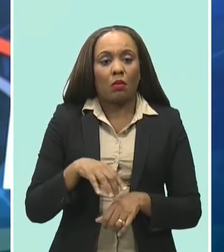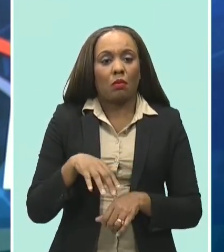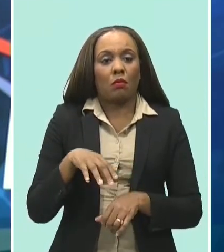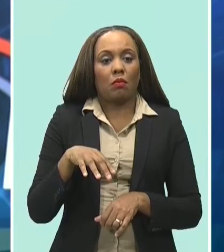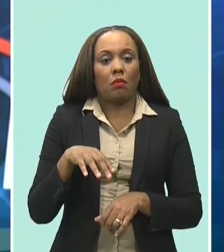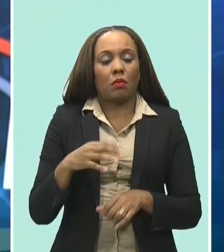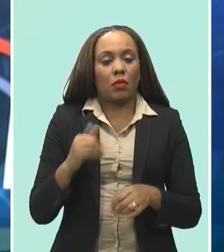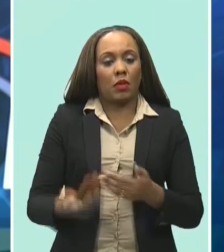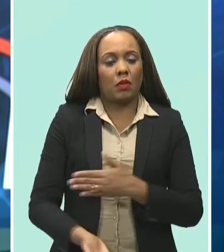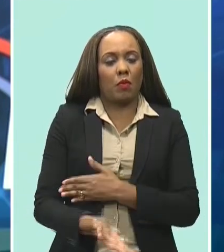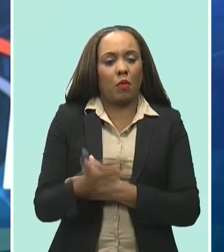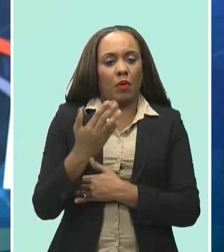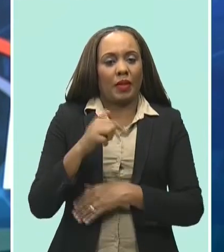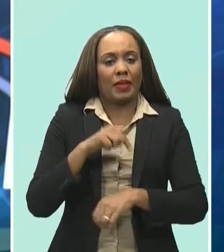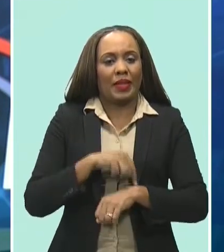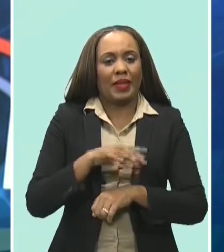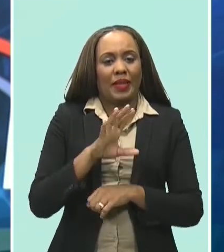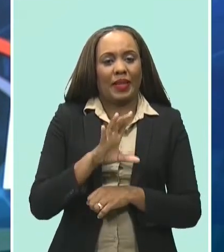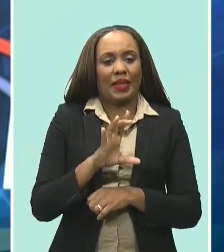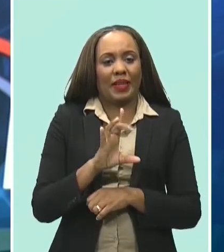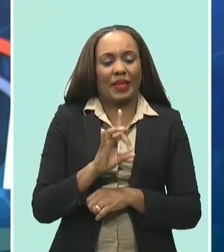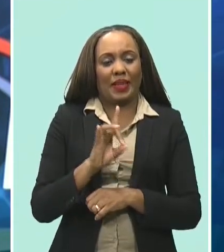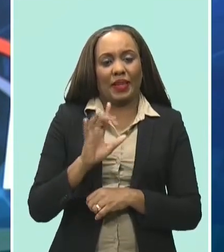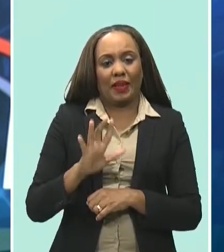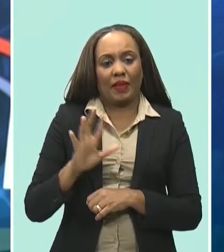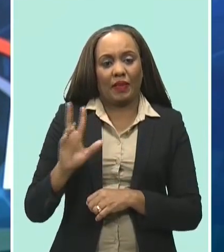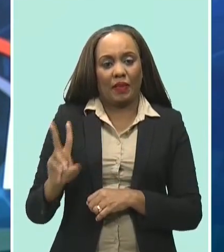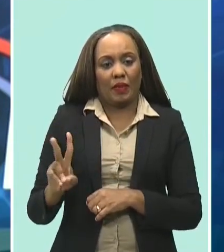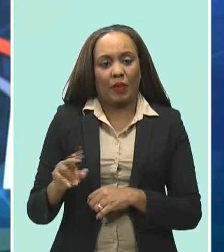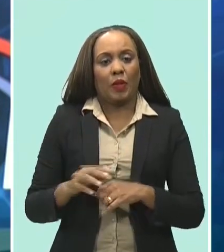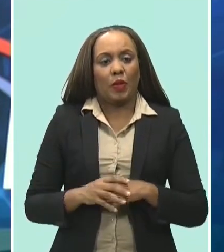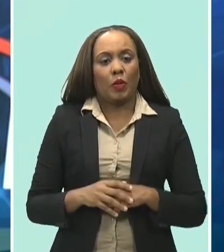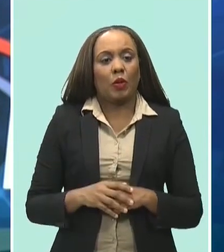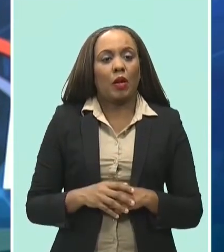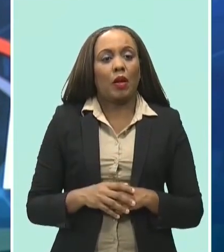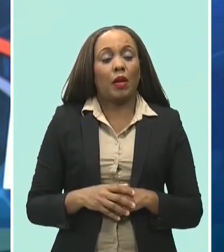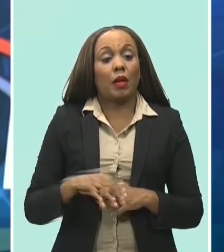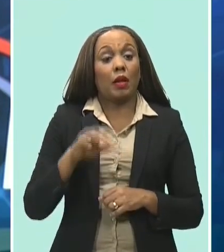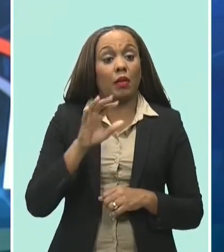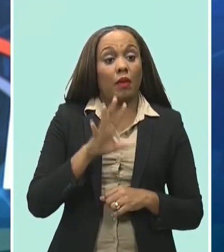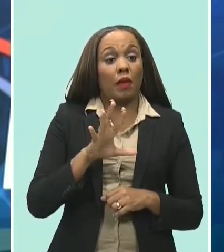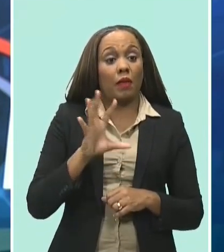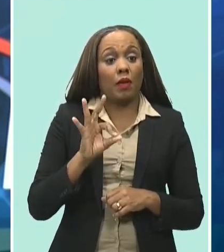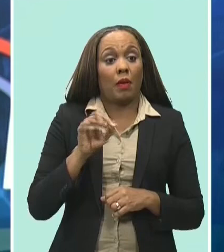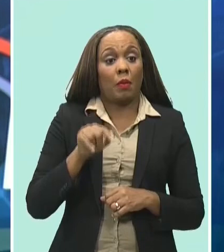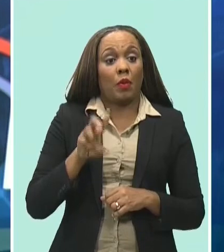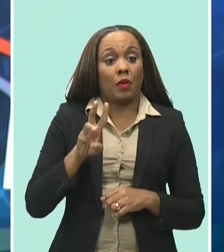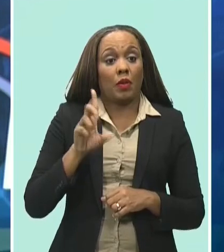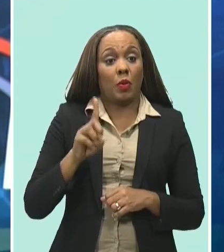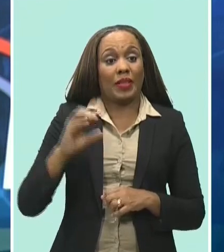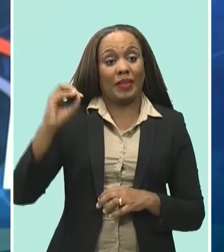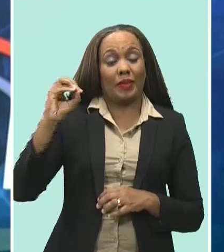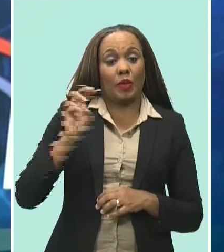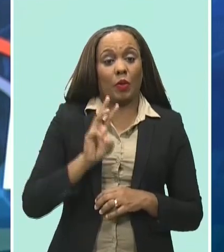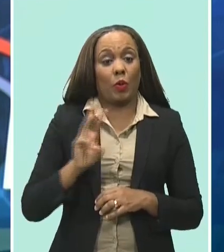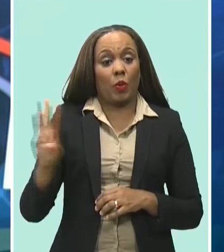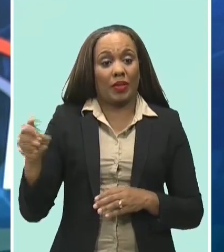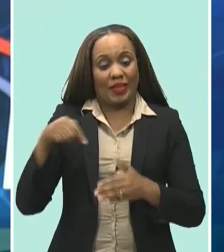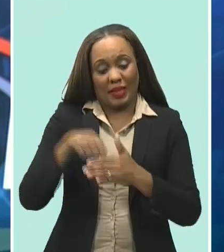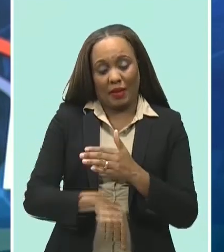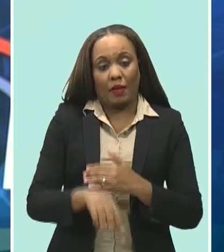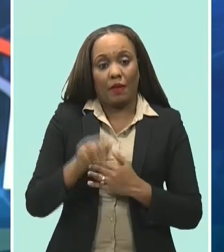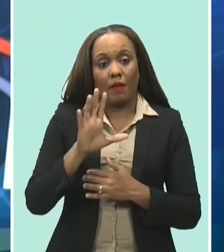to 9 this morning, was located at 12.75 degrees north, 59.61 degrees west at a depth of